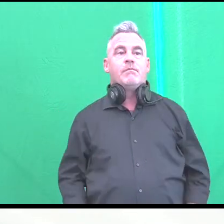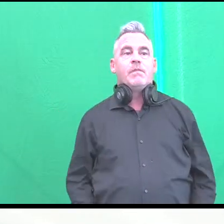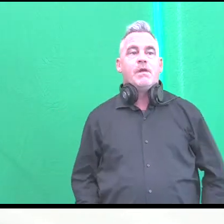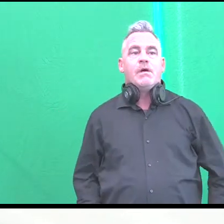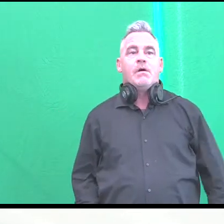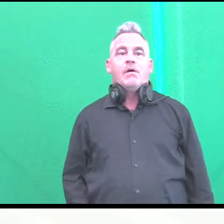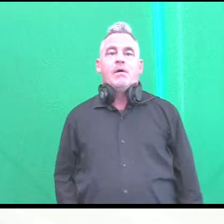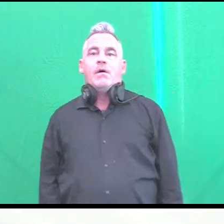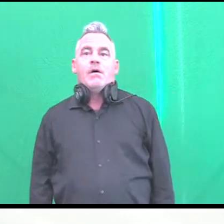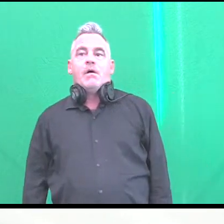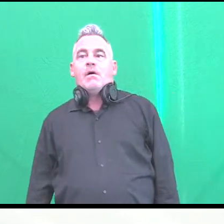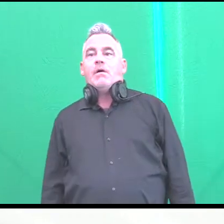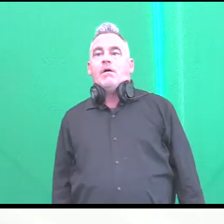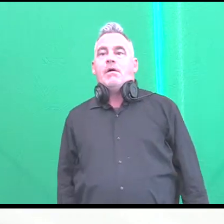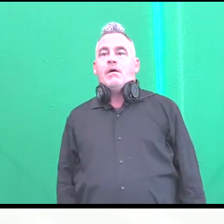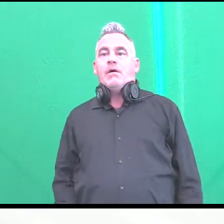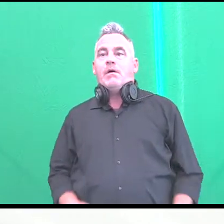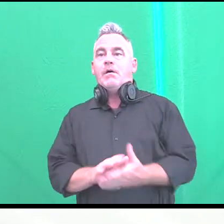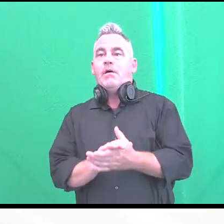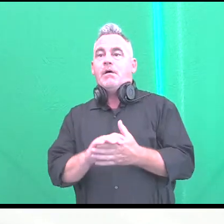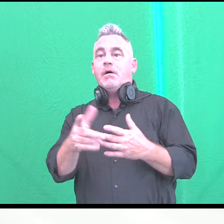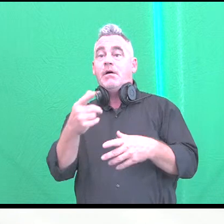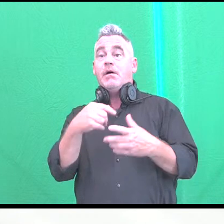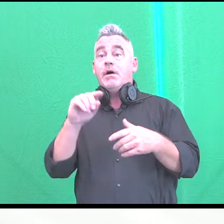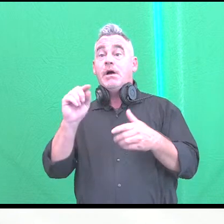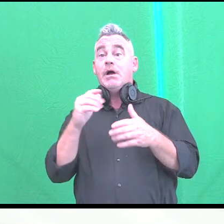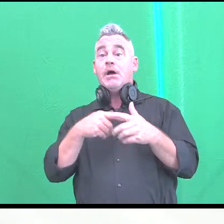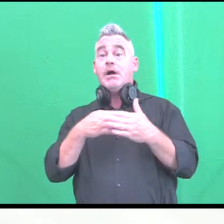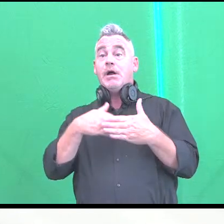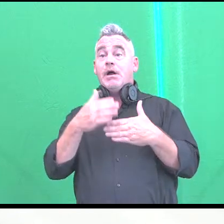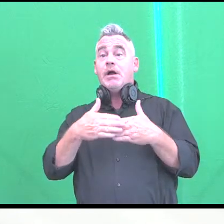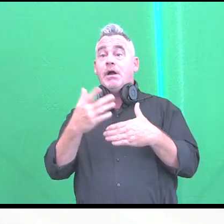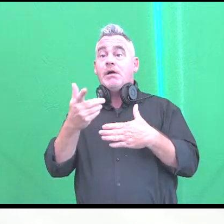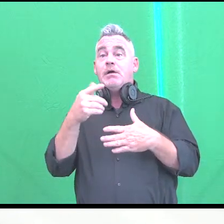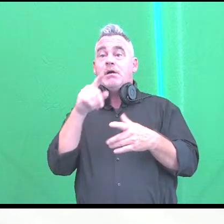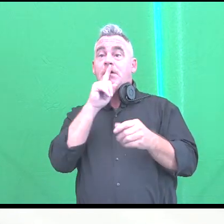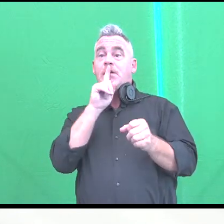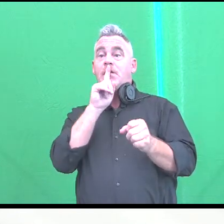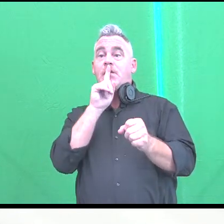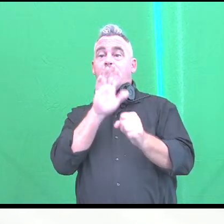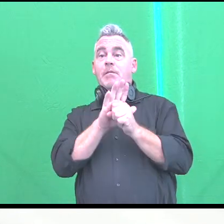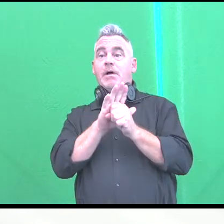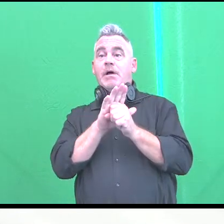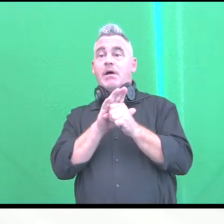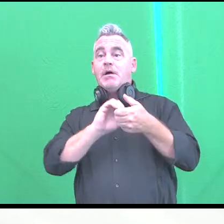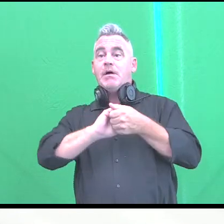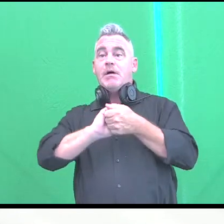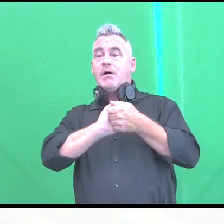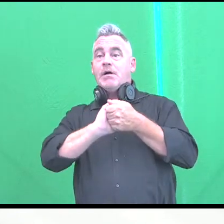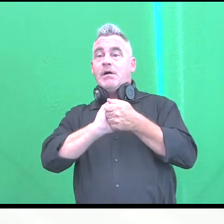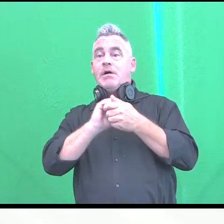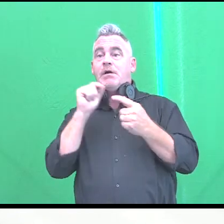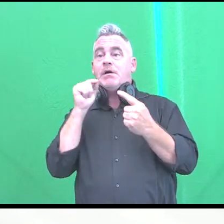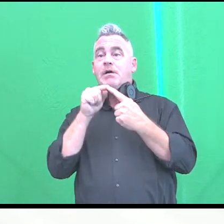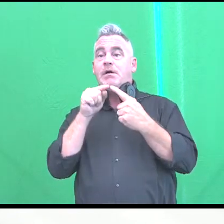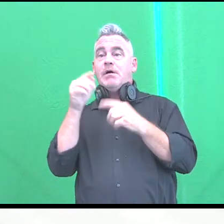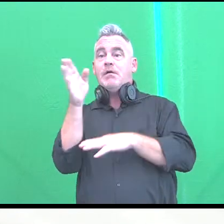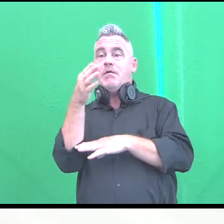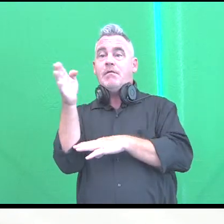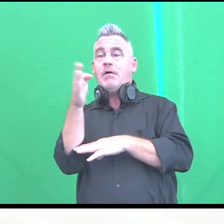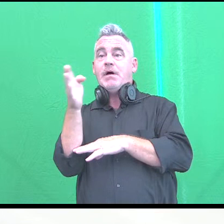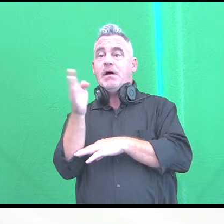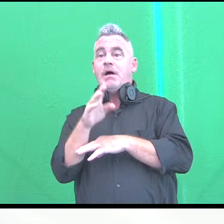you. And next, the Pledge of Allegiance. If tonight we're going to have Board Member